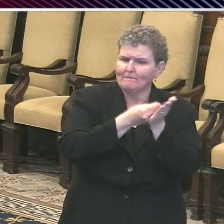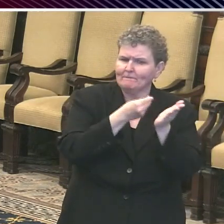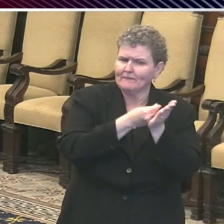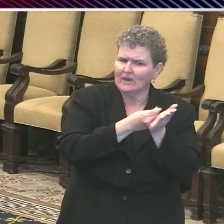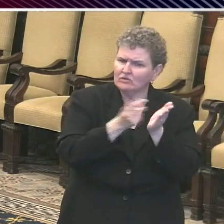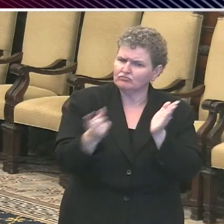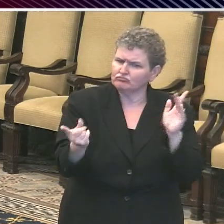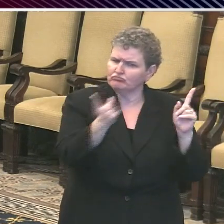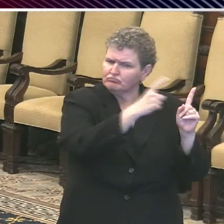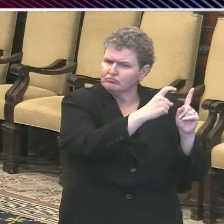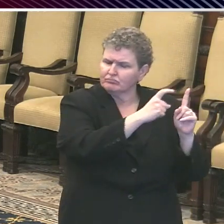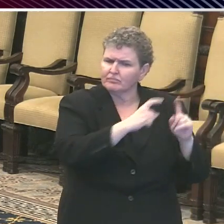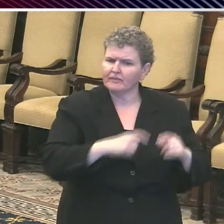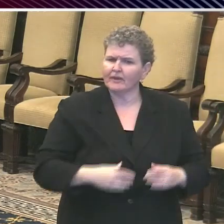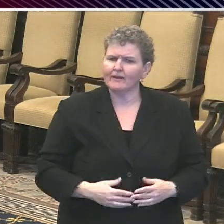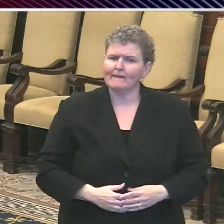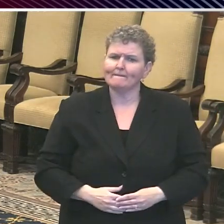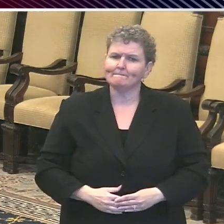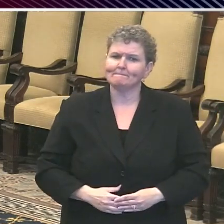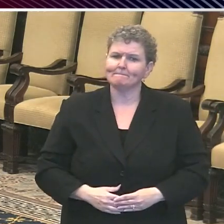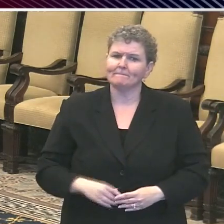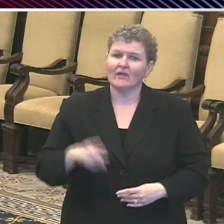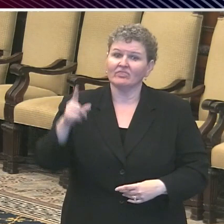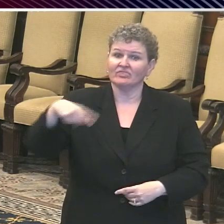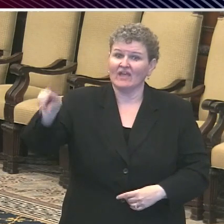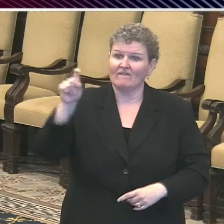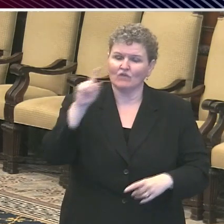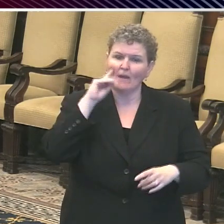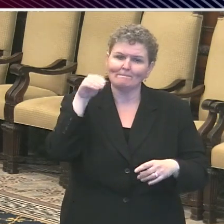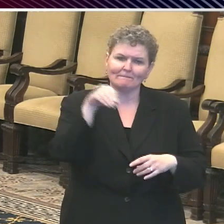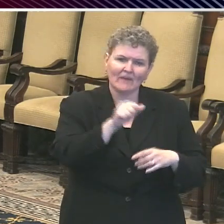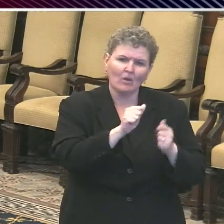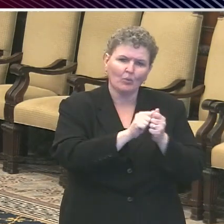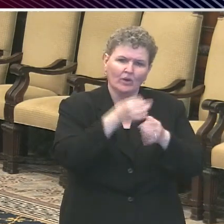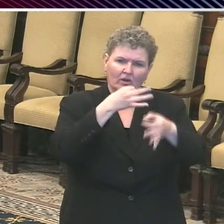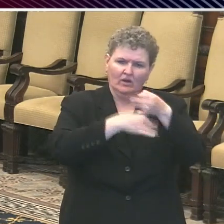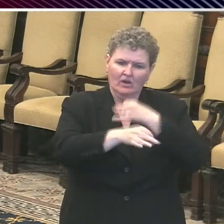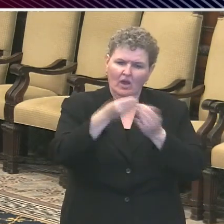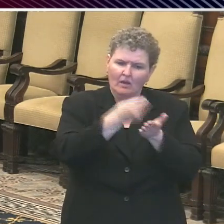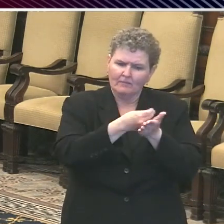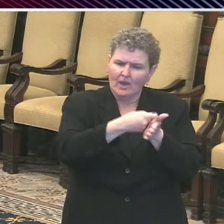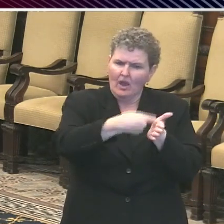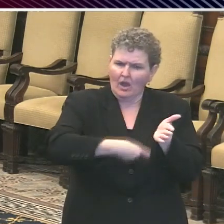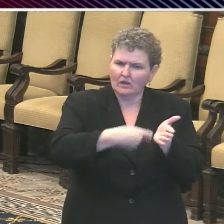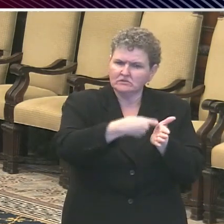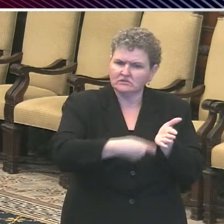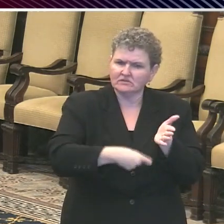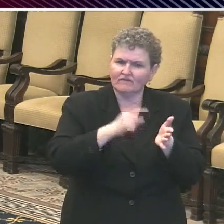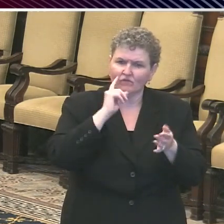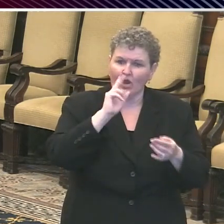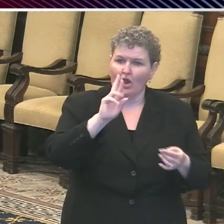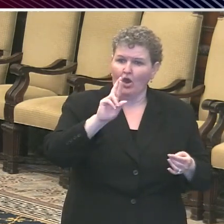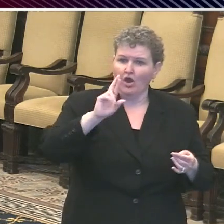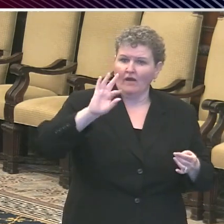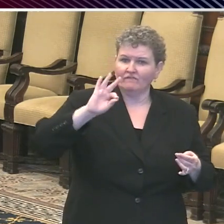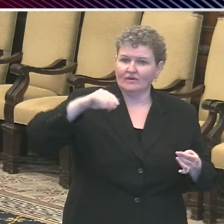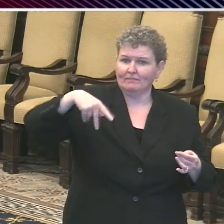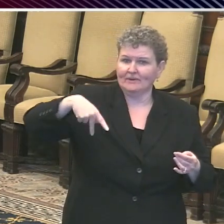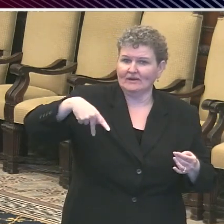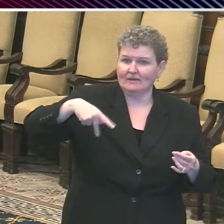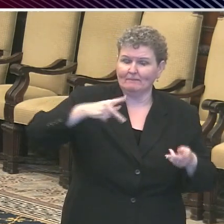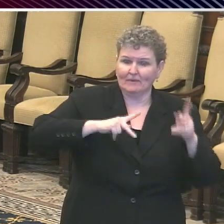they should be funded for unreimbursed costs. Now, I should just point out, though, that request for proposals requires the people doing the testing